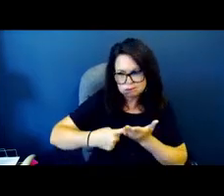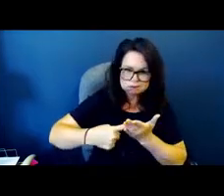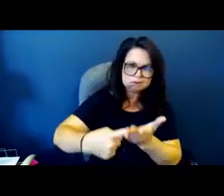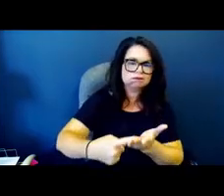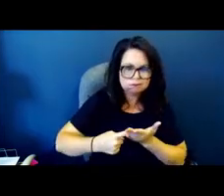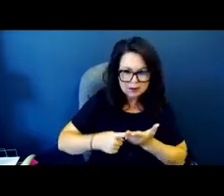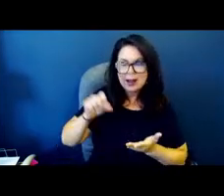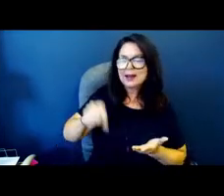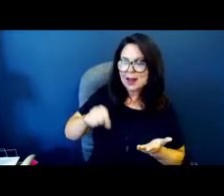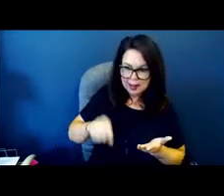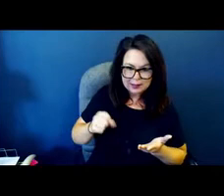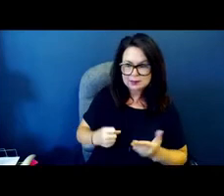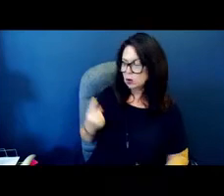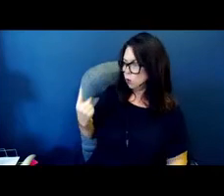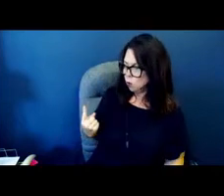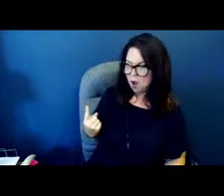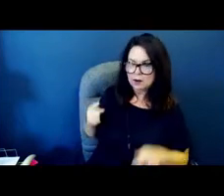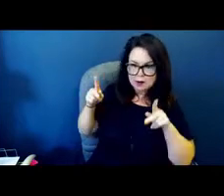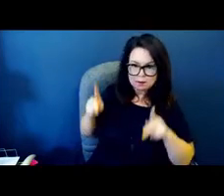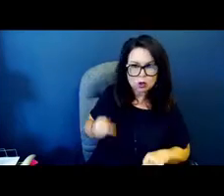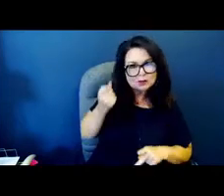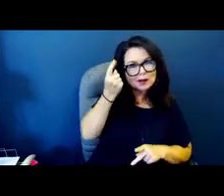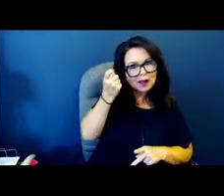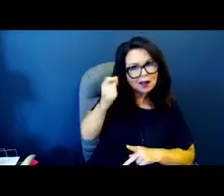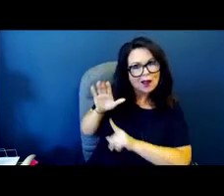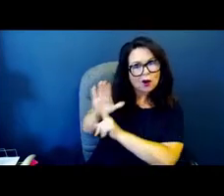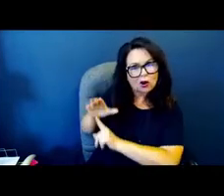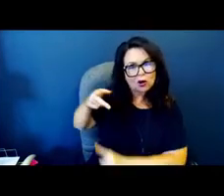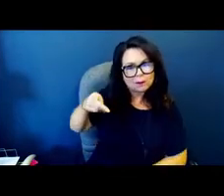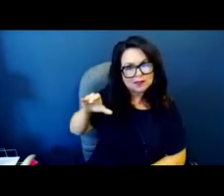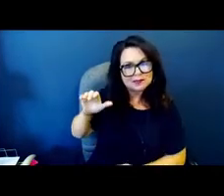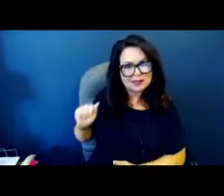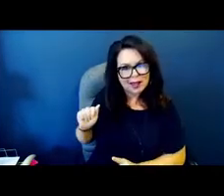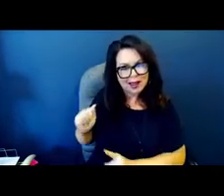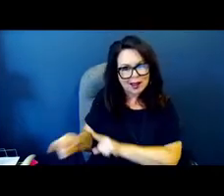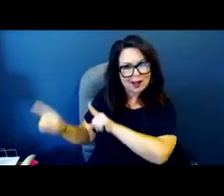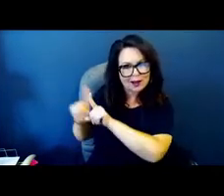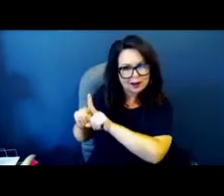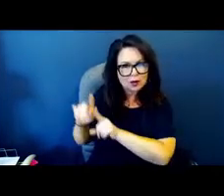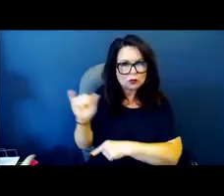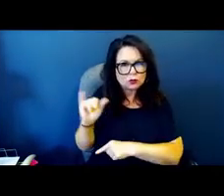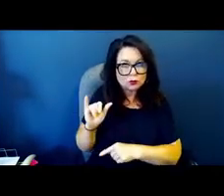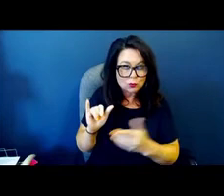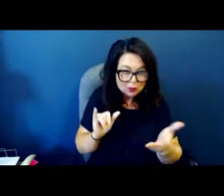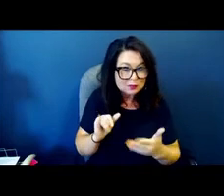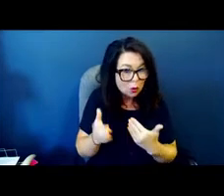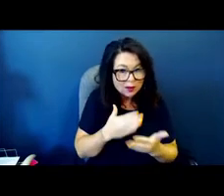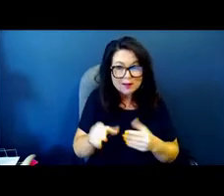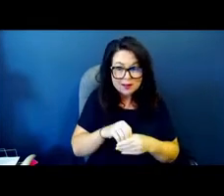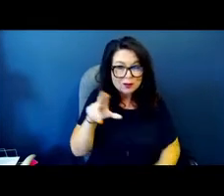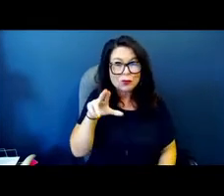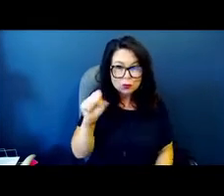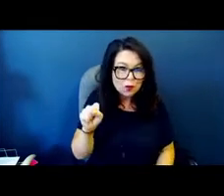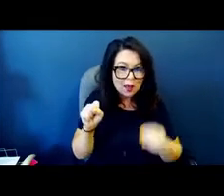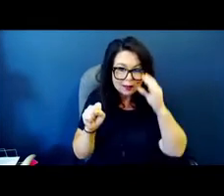with me, and she had her personal care assistant. So it was just rather ironic that even in the United States, sometimes we still